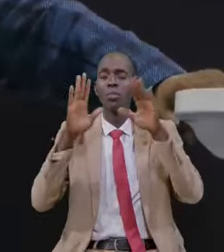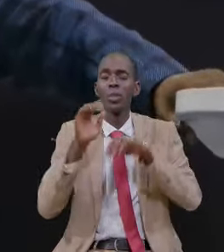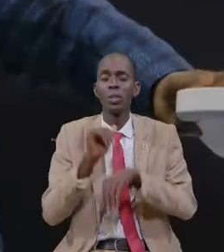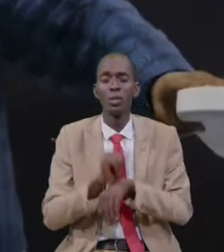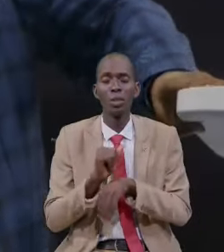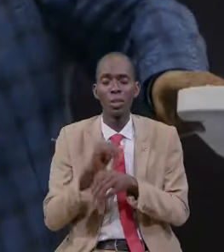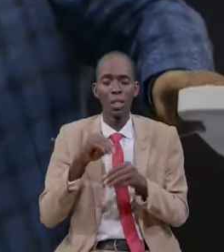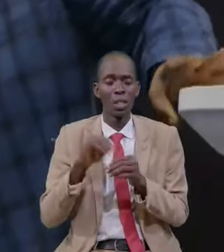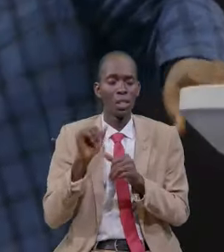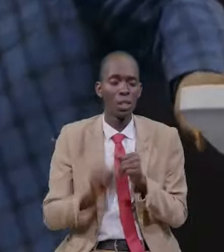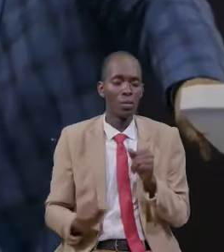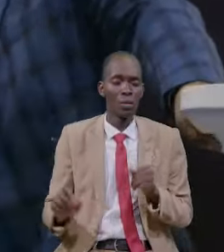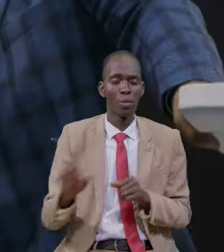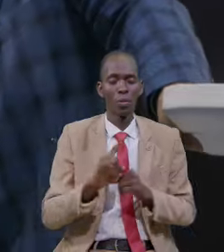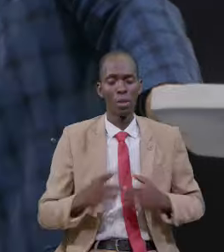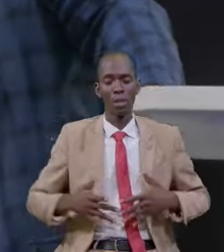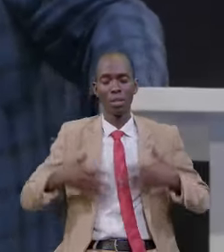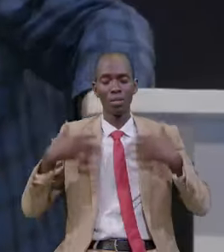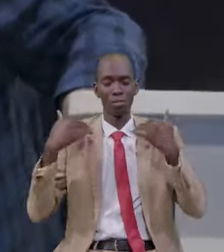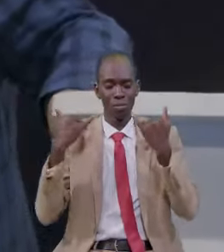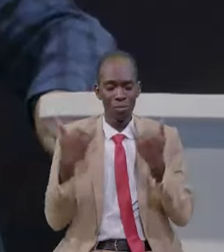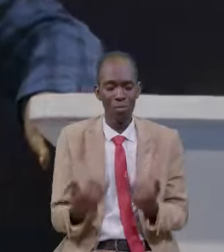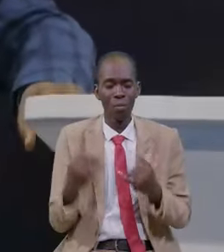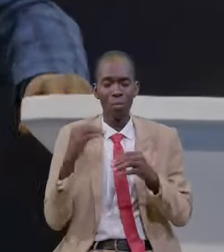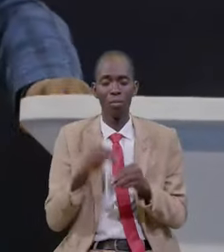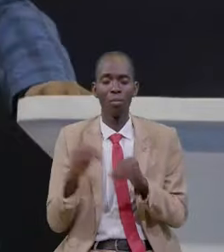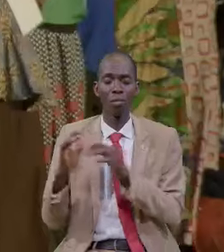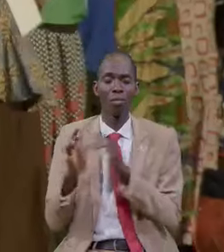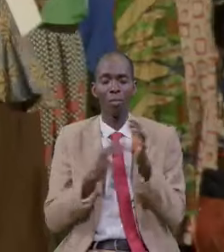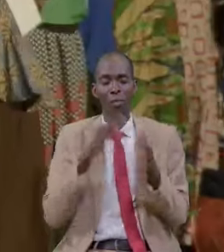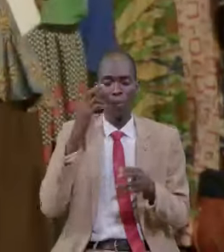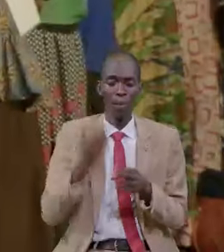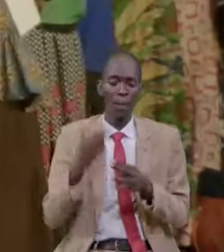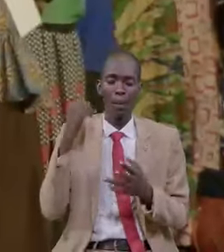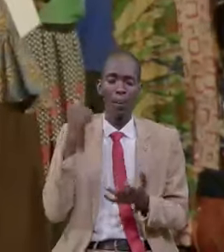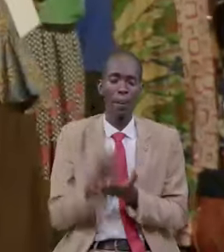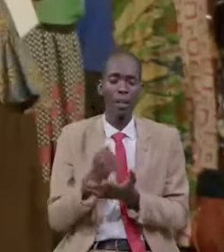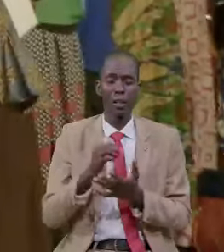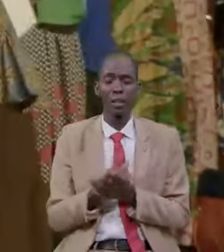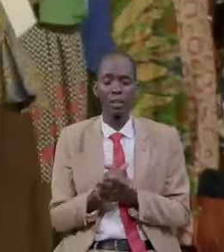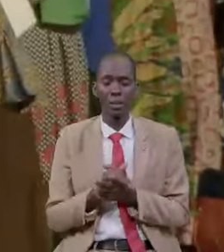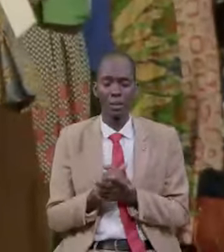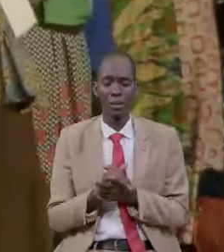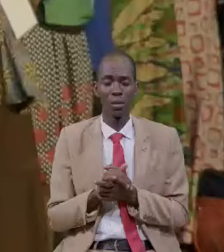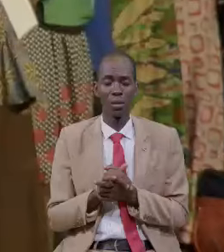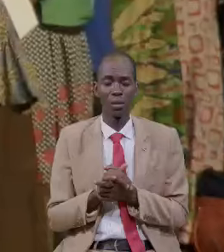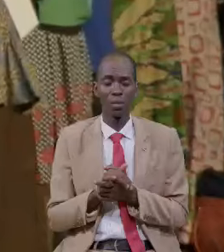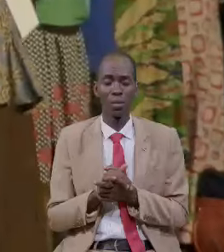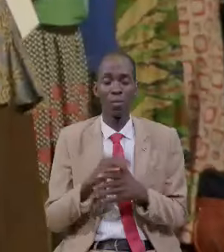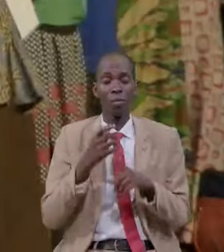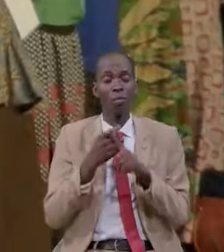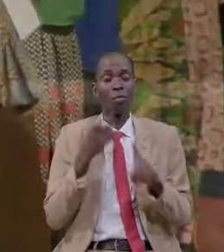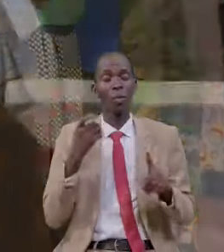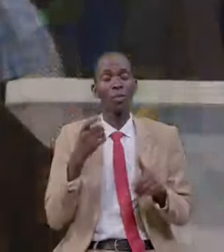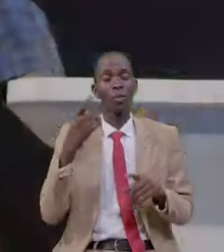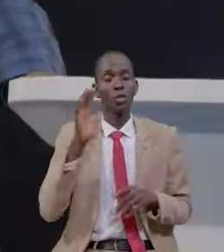every life right now in Jesus' name. From the top of your head